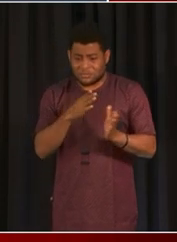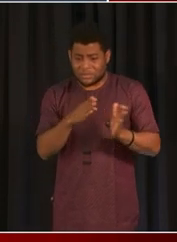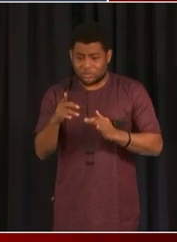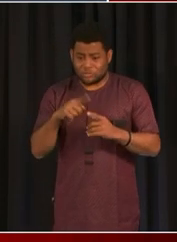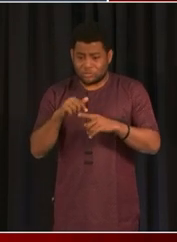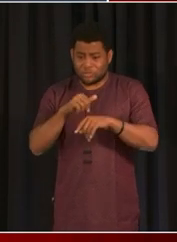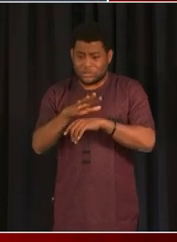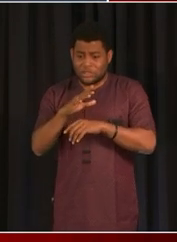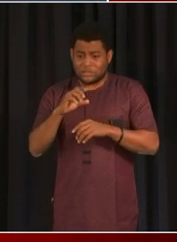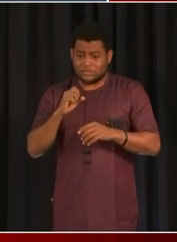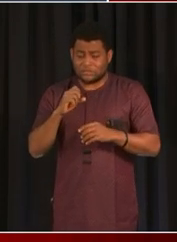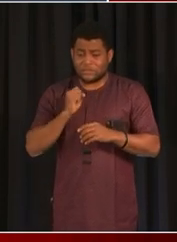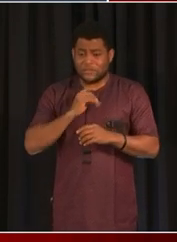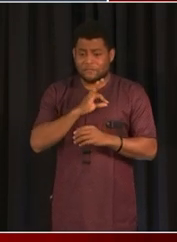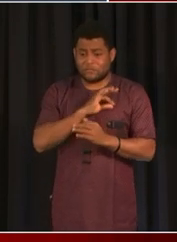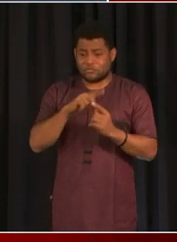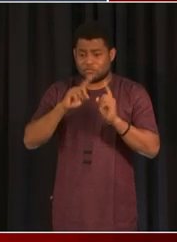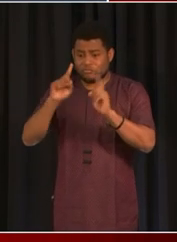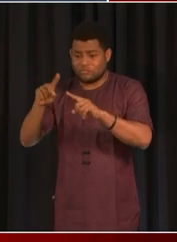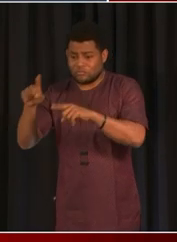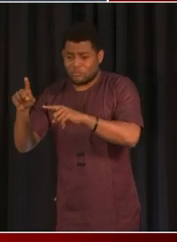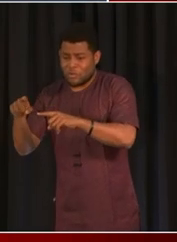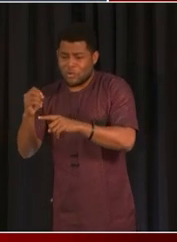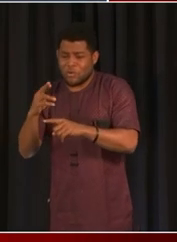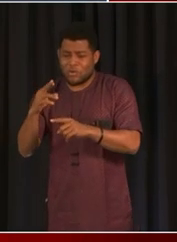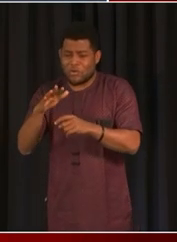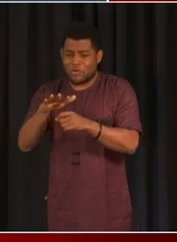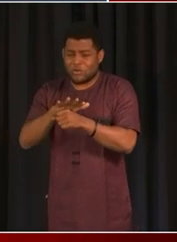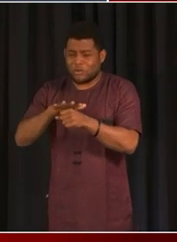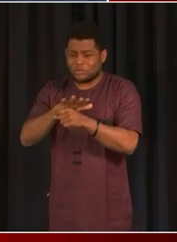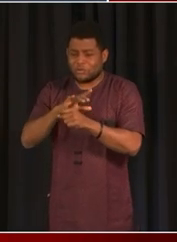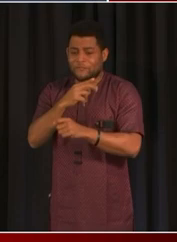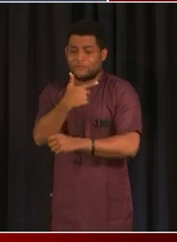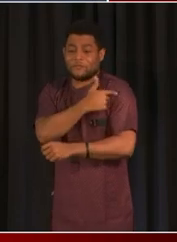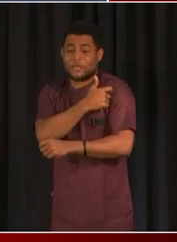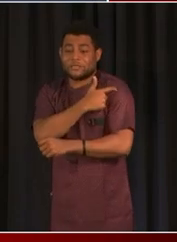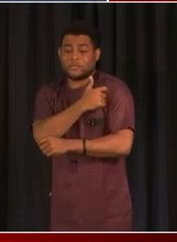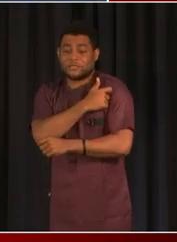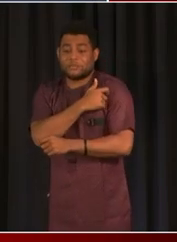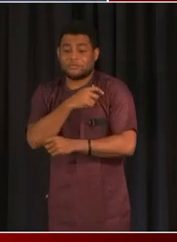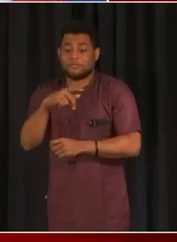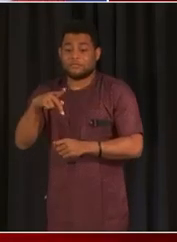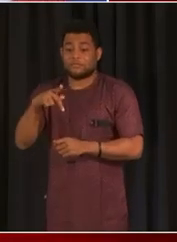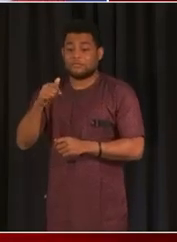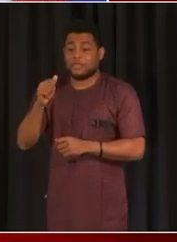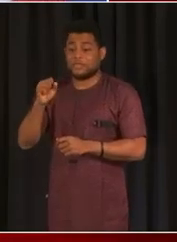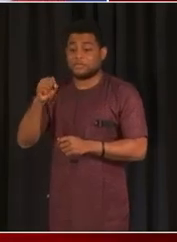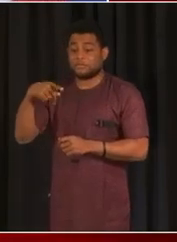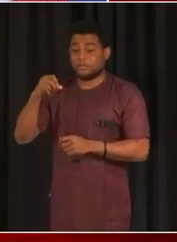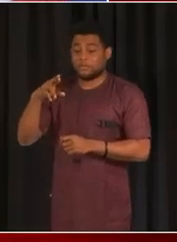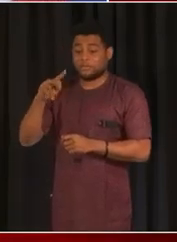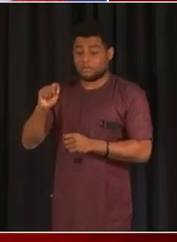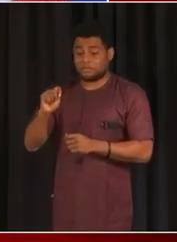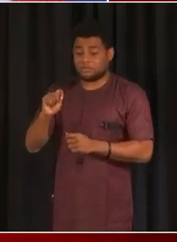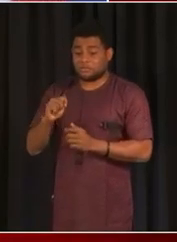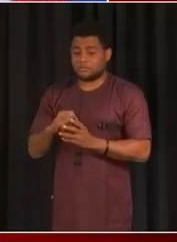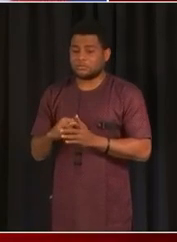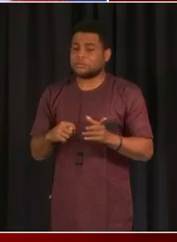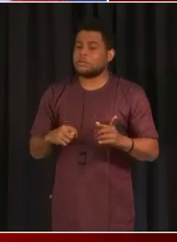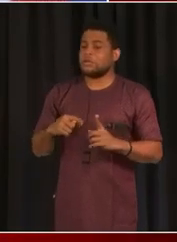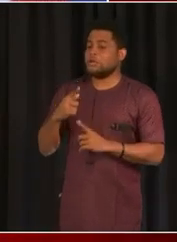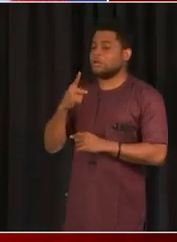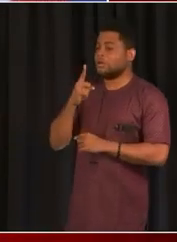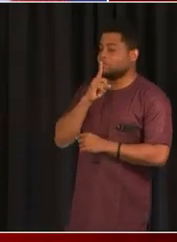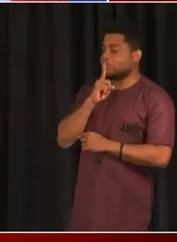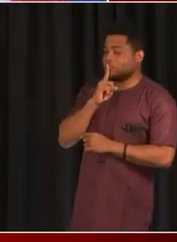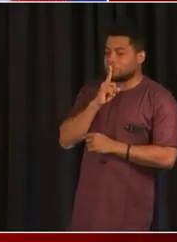what is the holdup of a regional vaccine passport? I don't have anything to say about a regional vaccine passport. Would